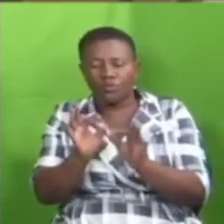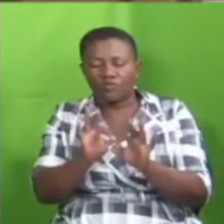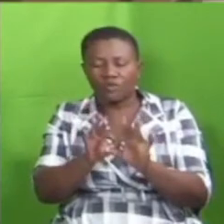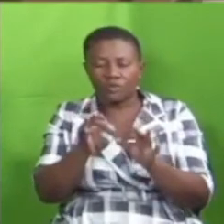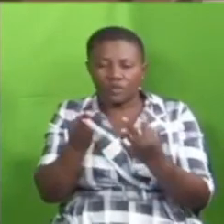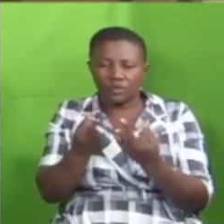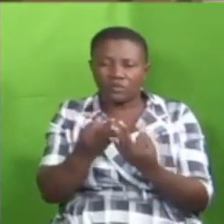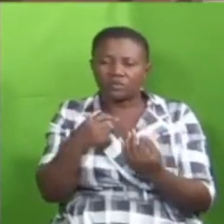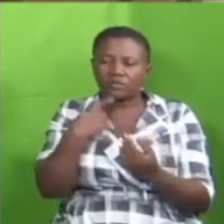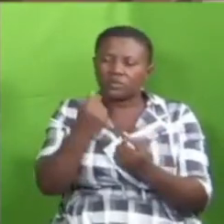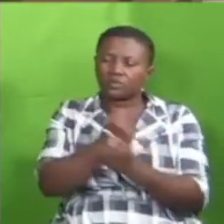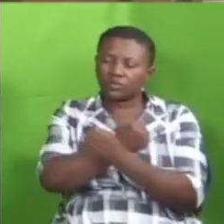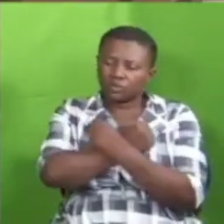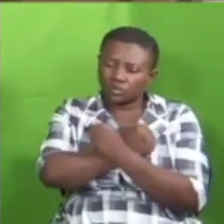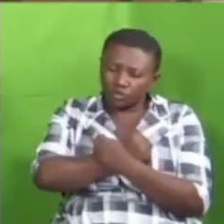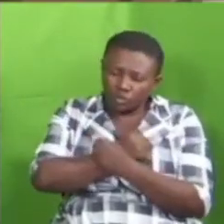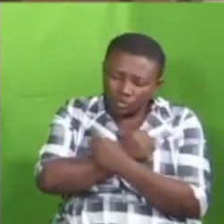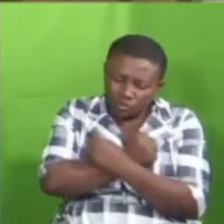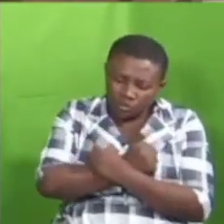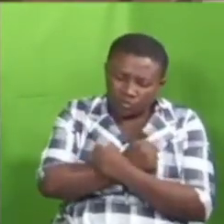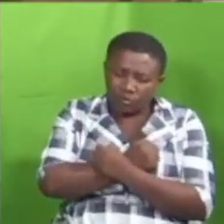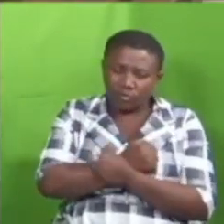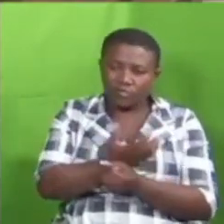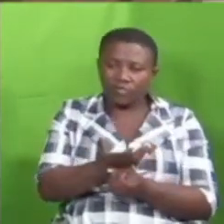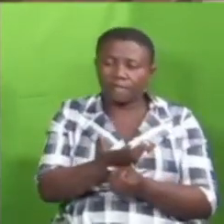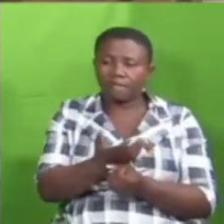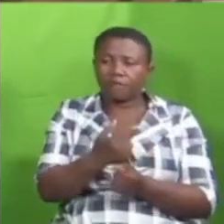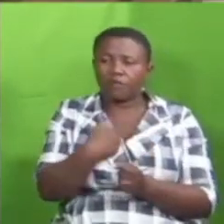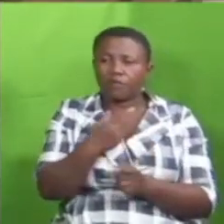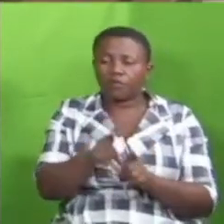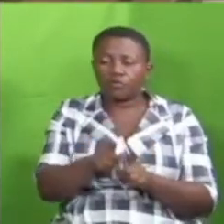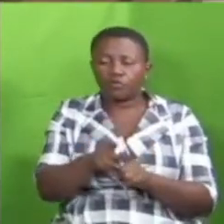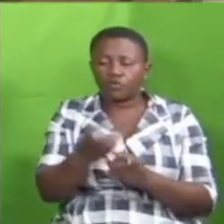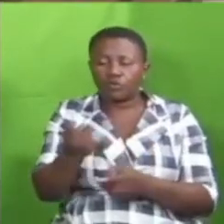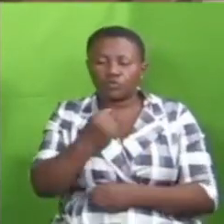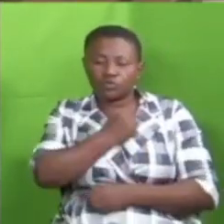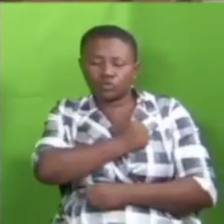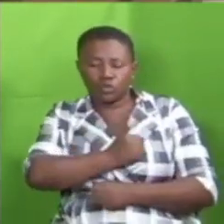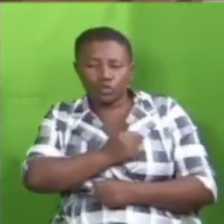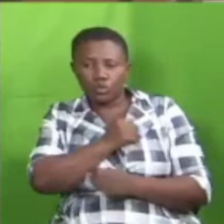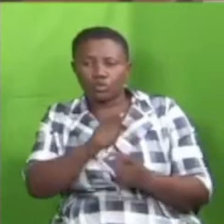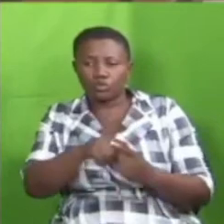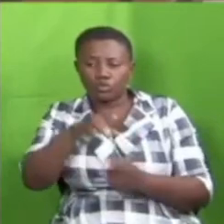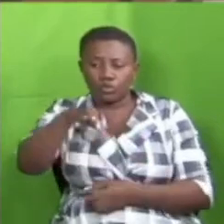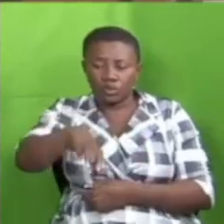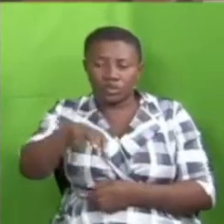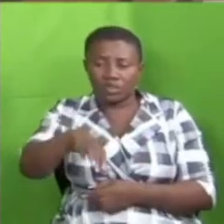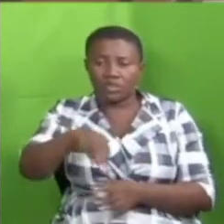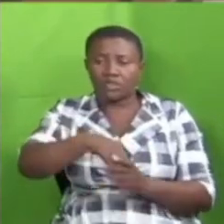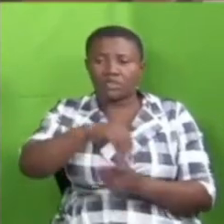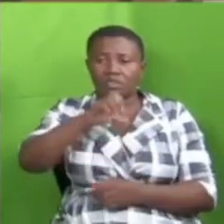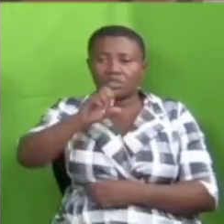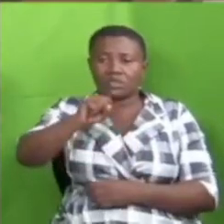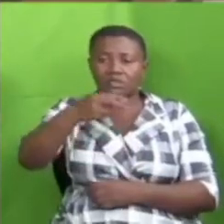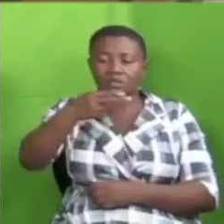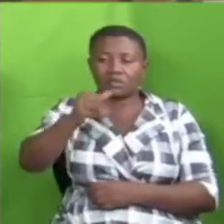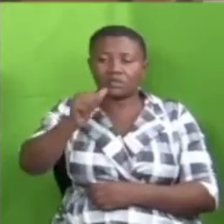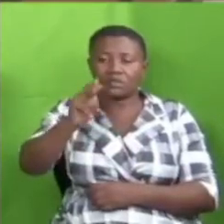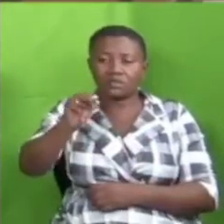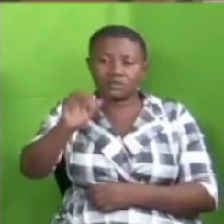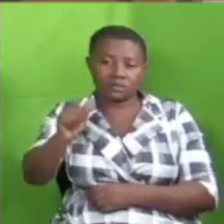our condolences. We express our sympathies to the constituents of Shama, and I hope that